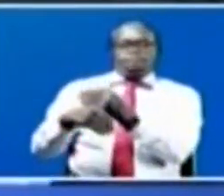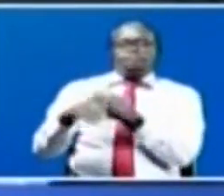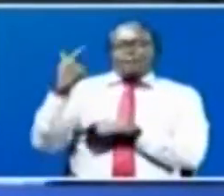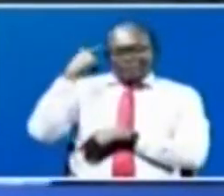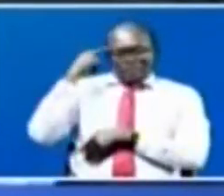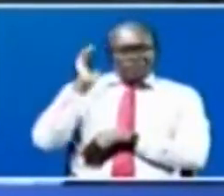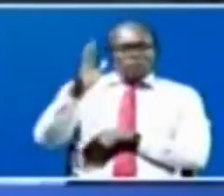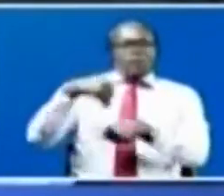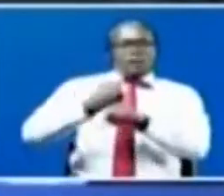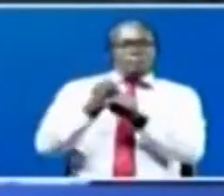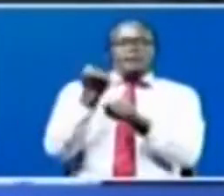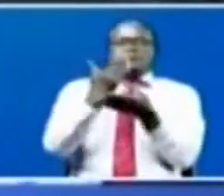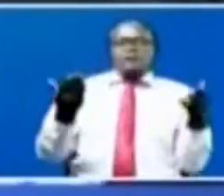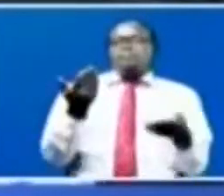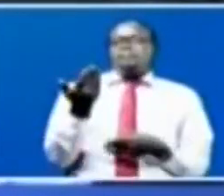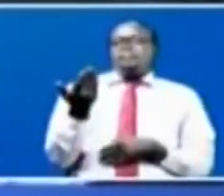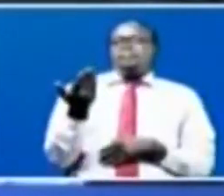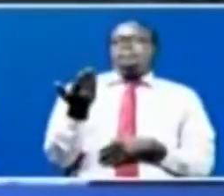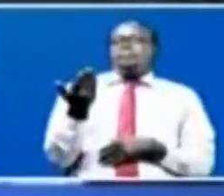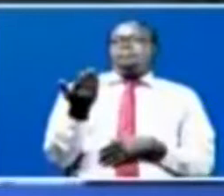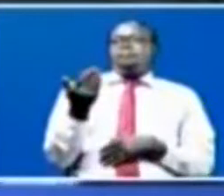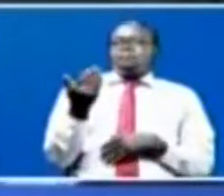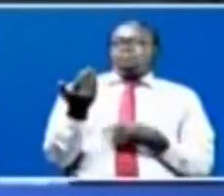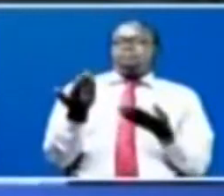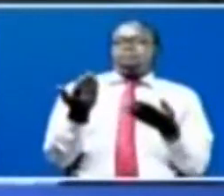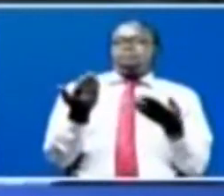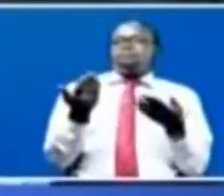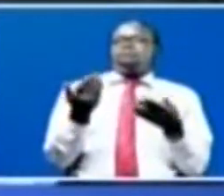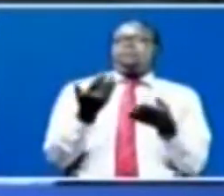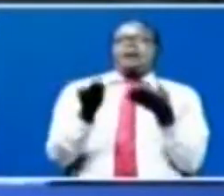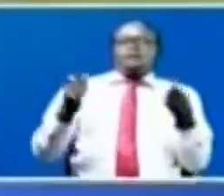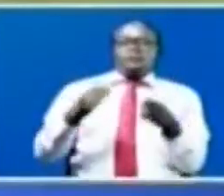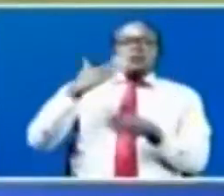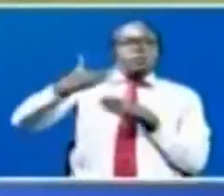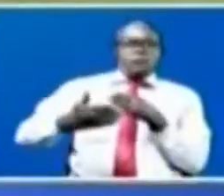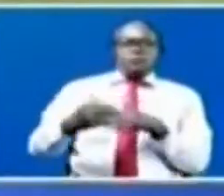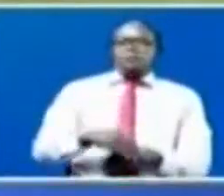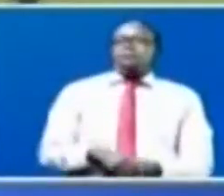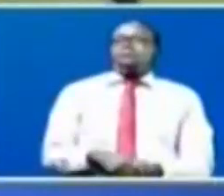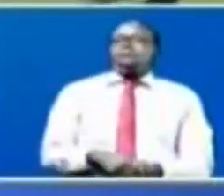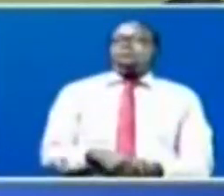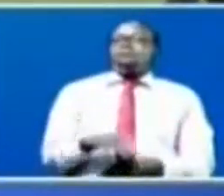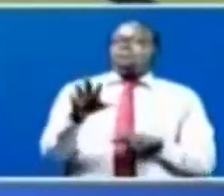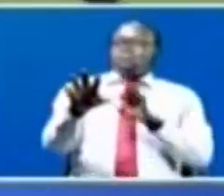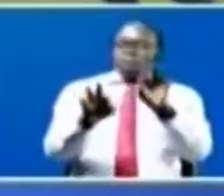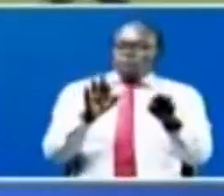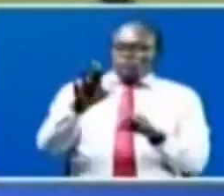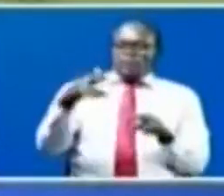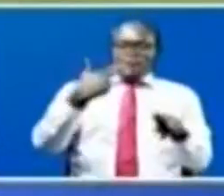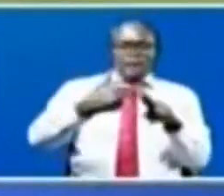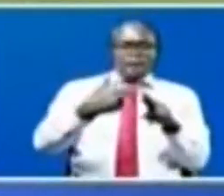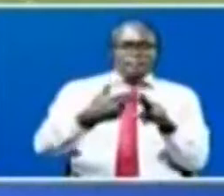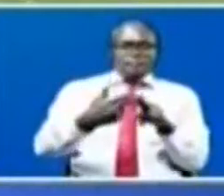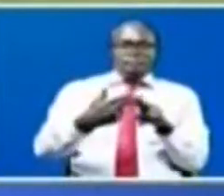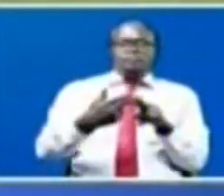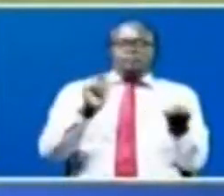I think it's gonna create some sort of momentum week in, week out. They have changed their name, even